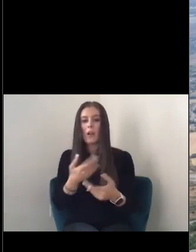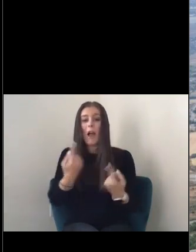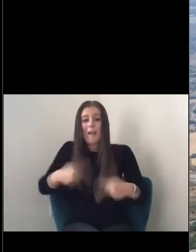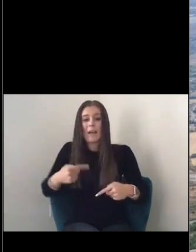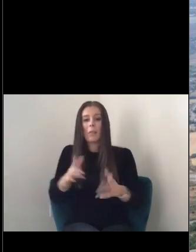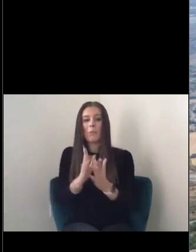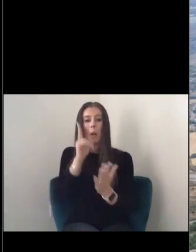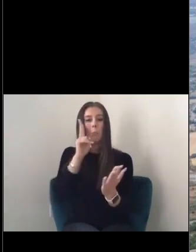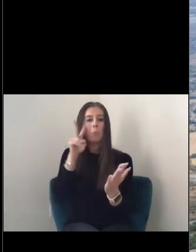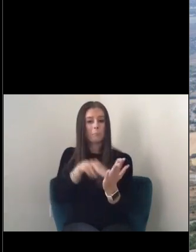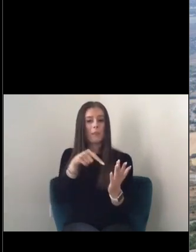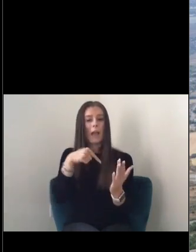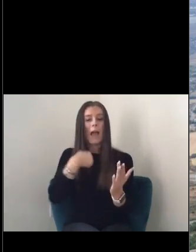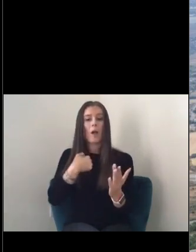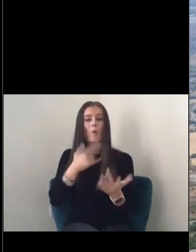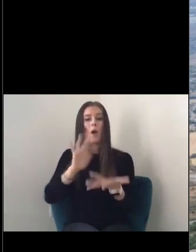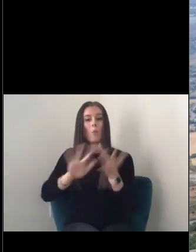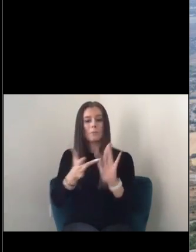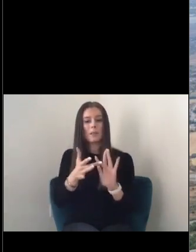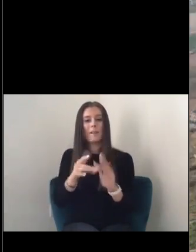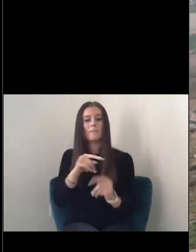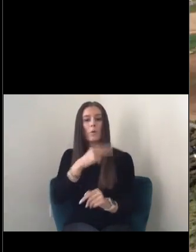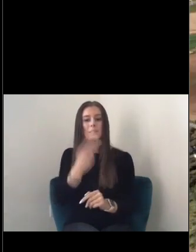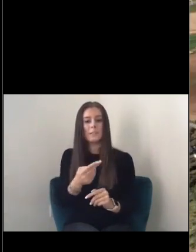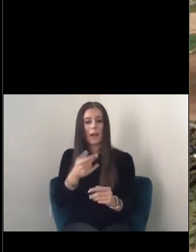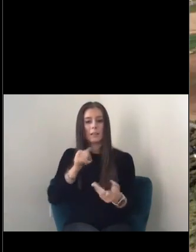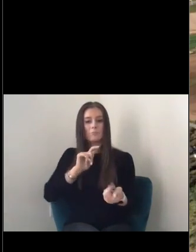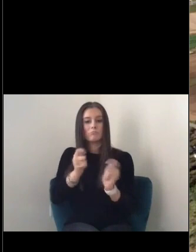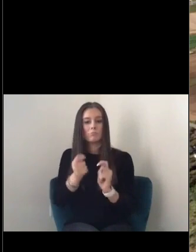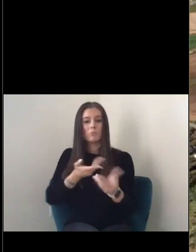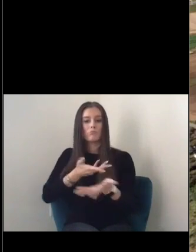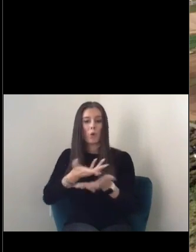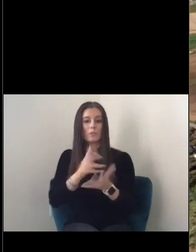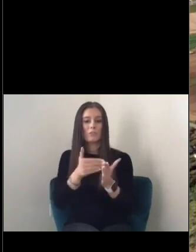our exhibition website.